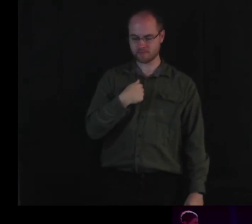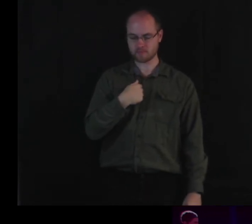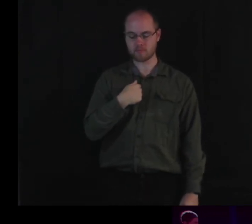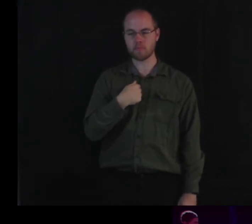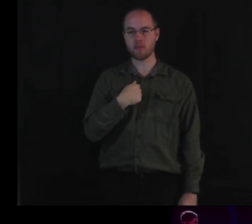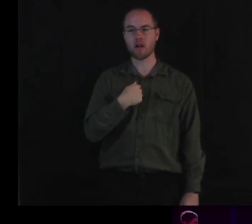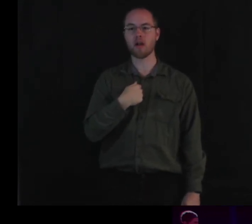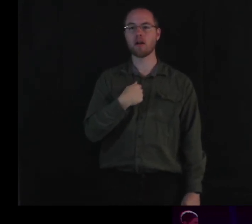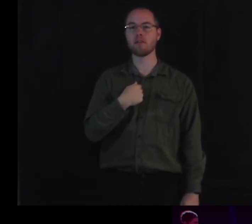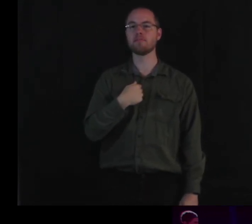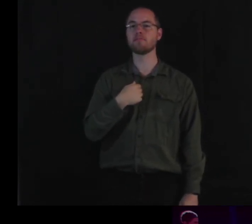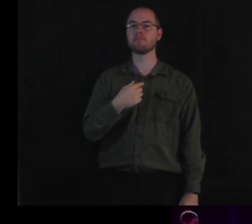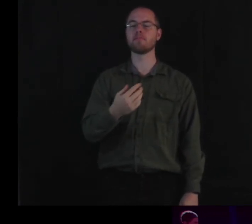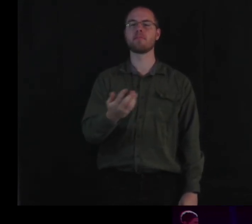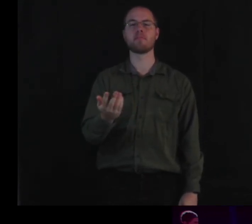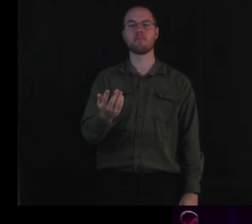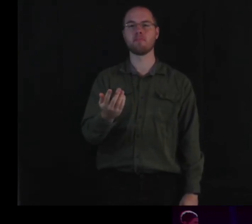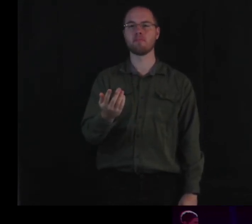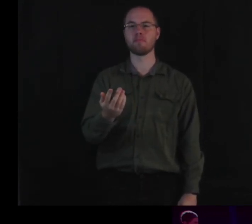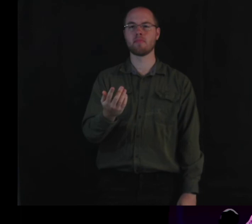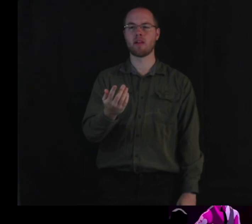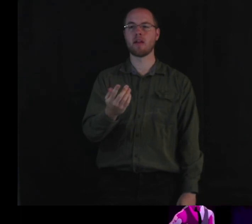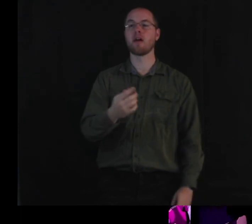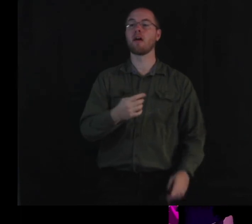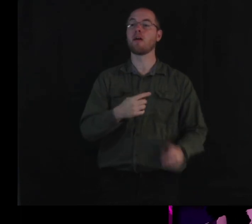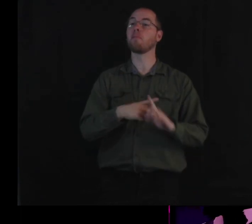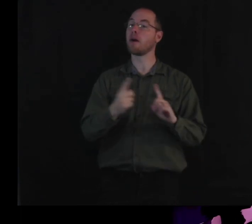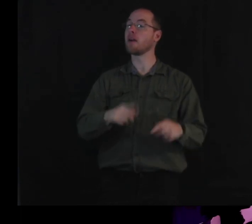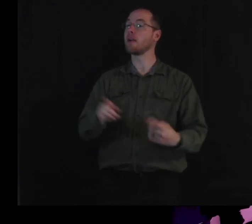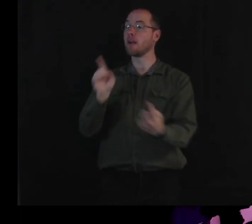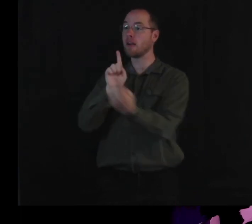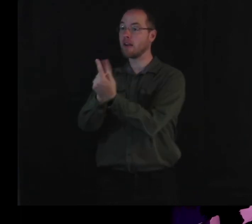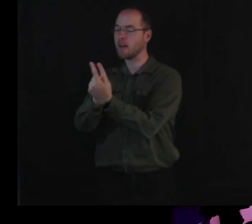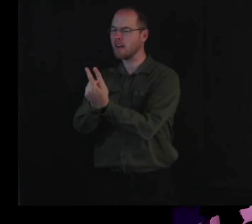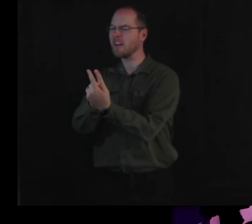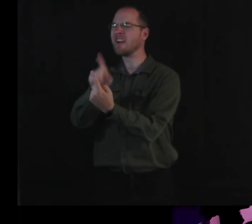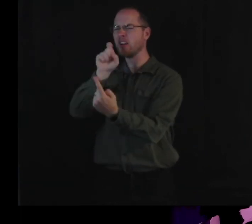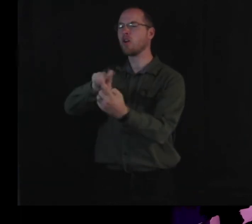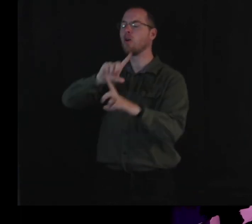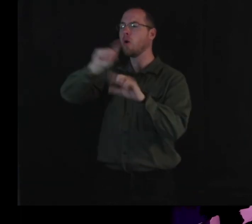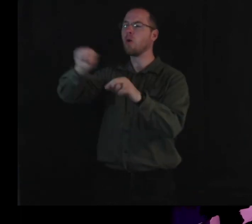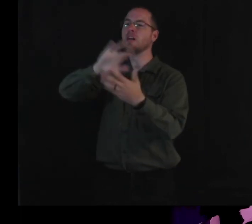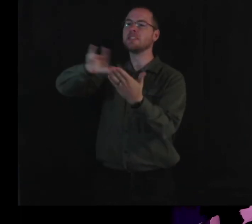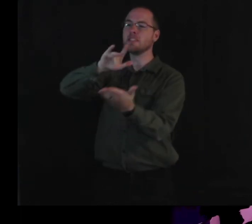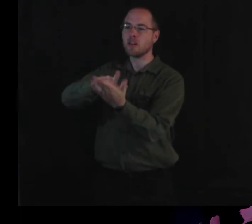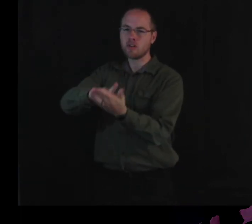ask, he'd need to fight his way to the center of the fortress.